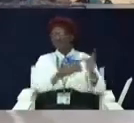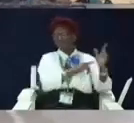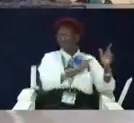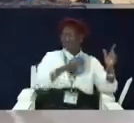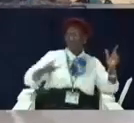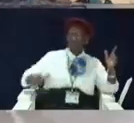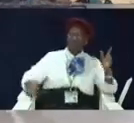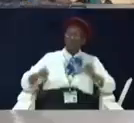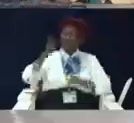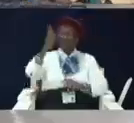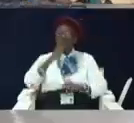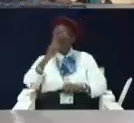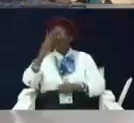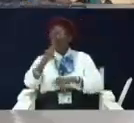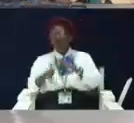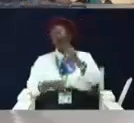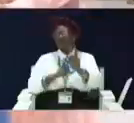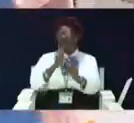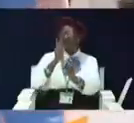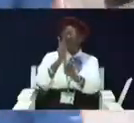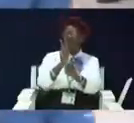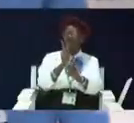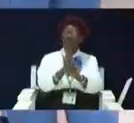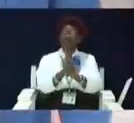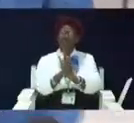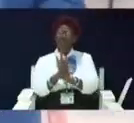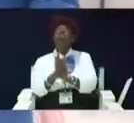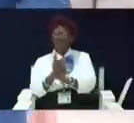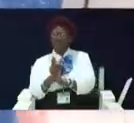good. God, you are kind.